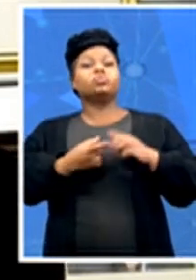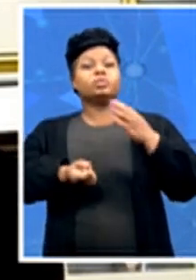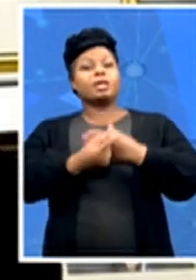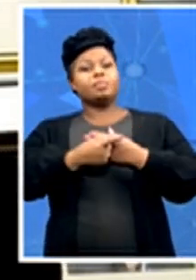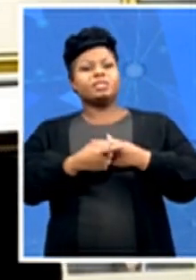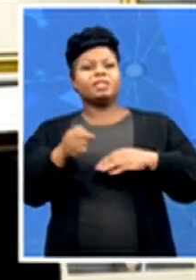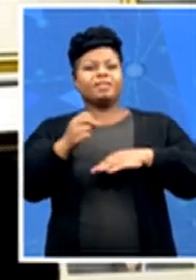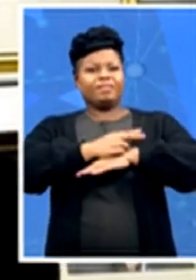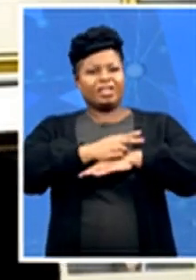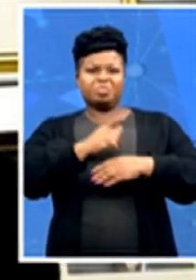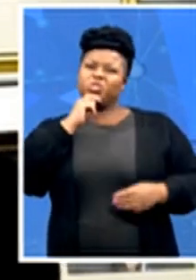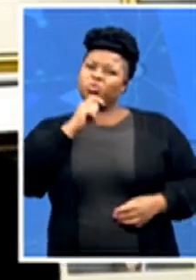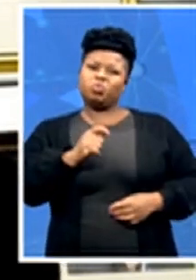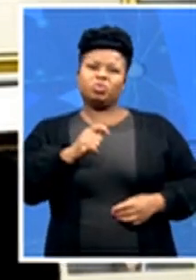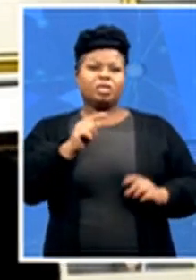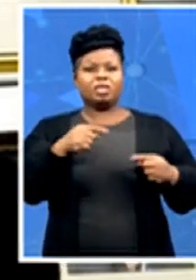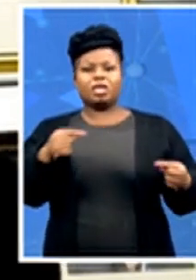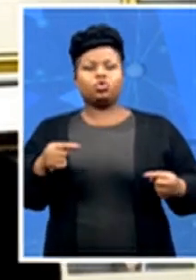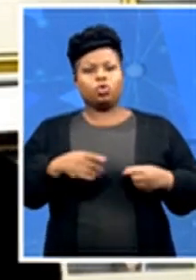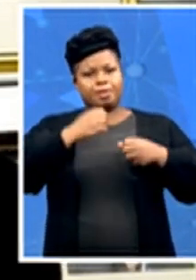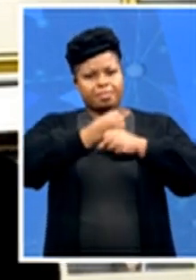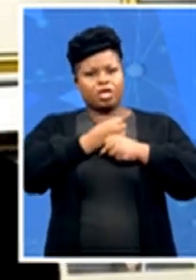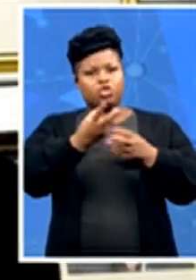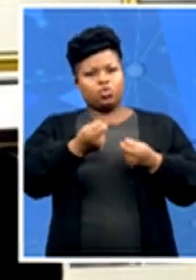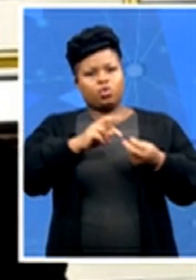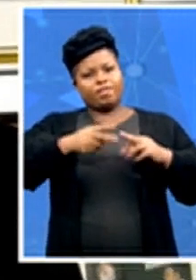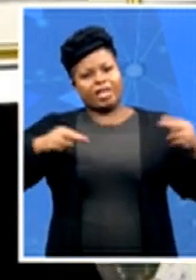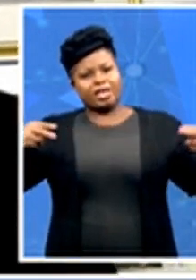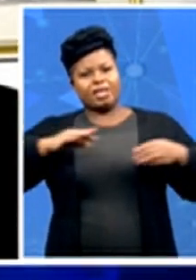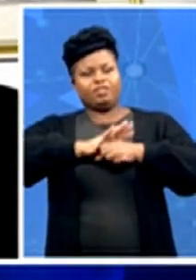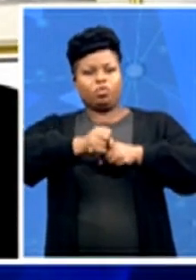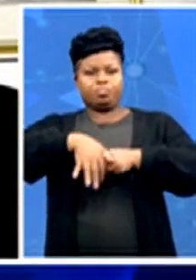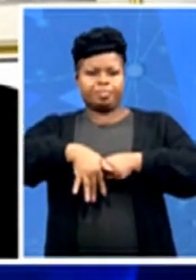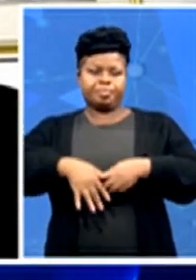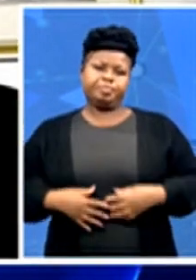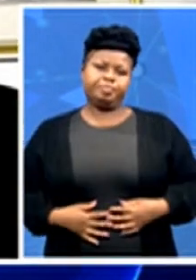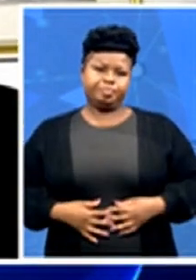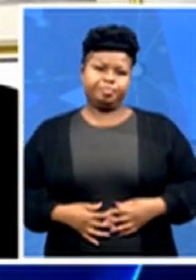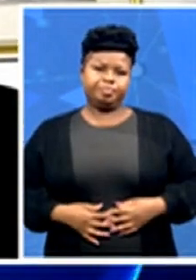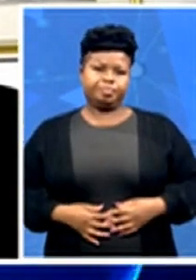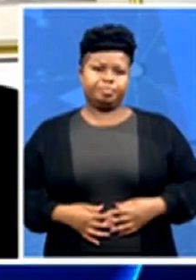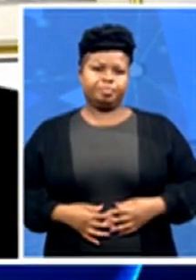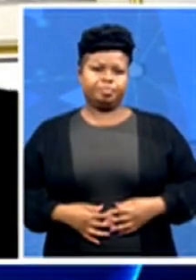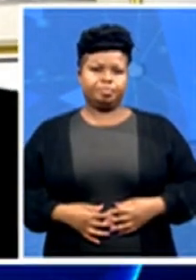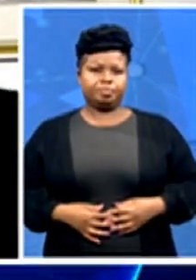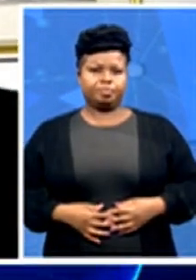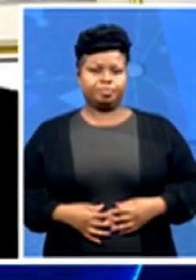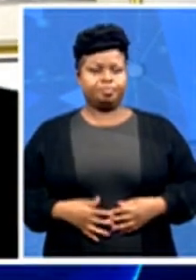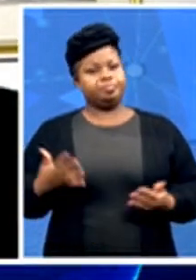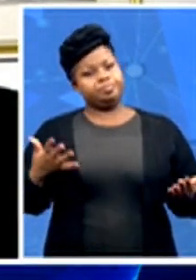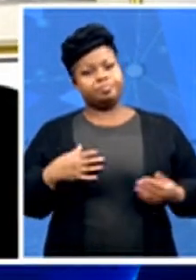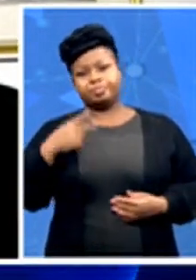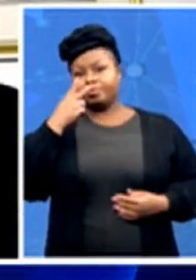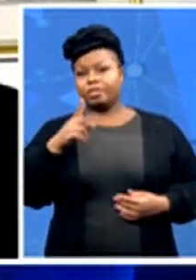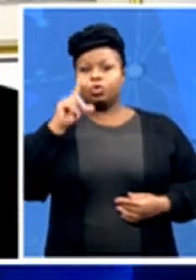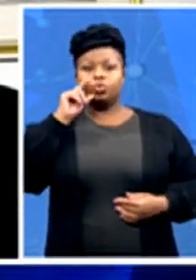make new variants. Professor Karim, let's take a look at those tweets that have come through. In fact, the first one, I think, deals with